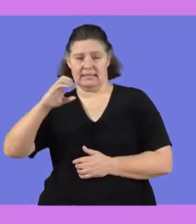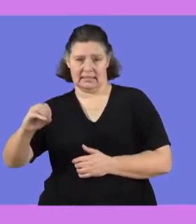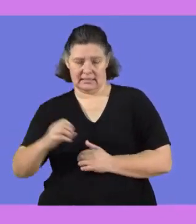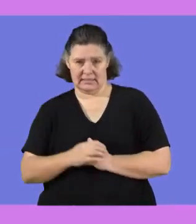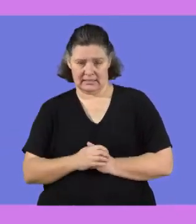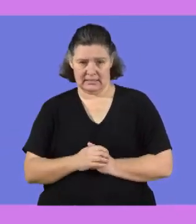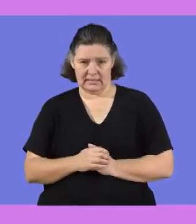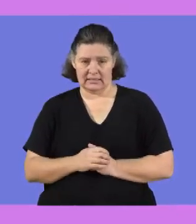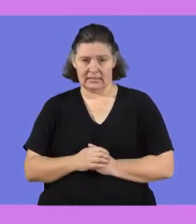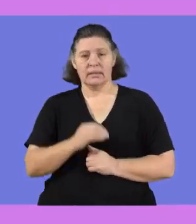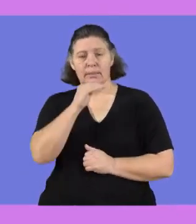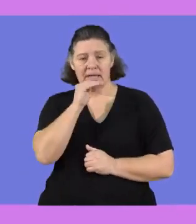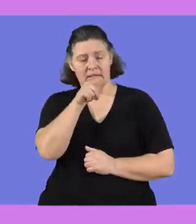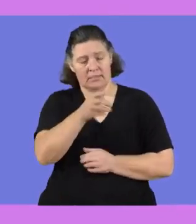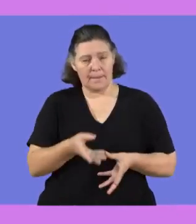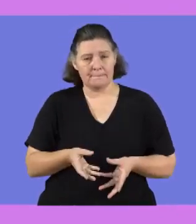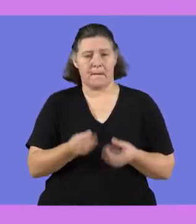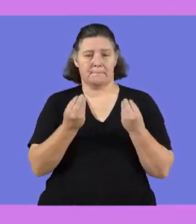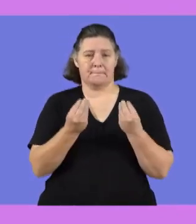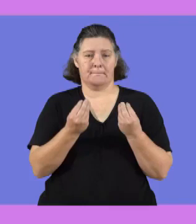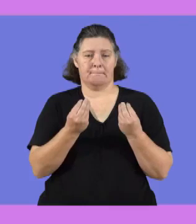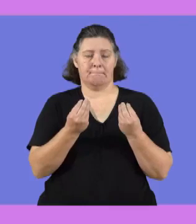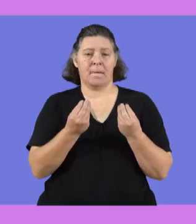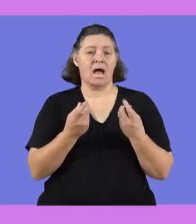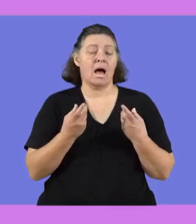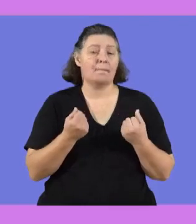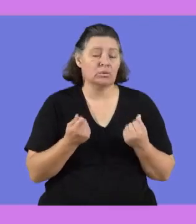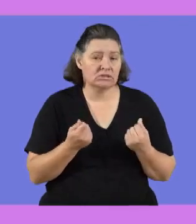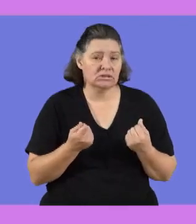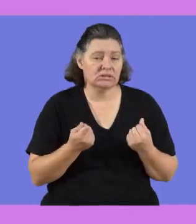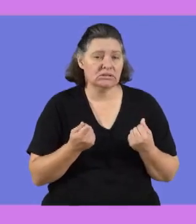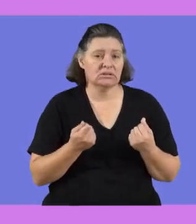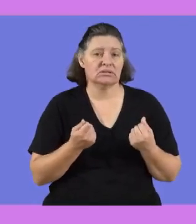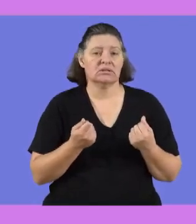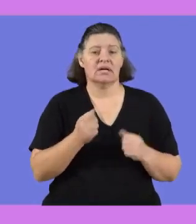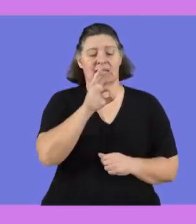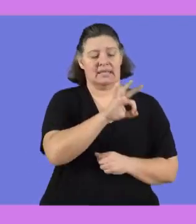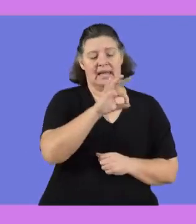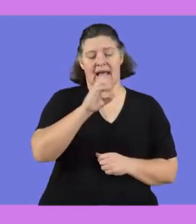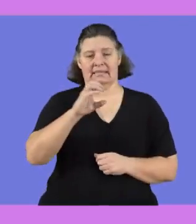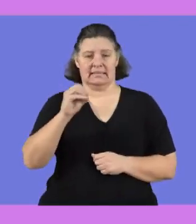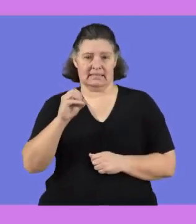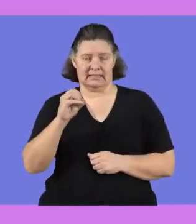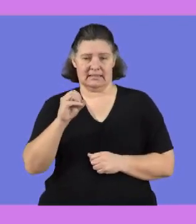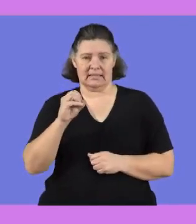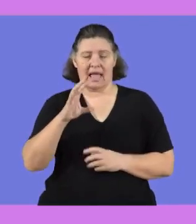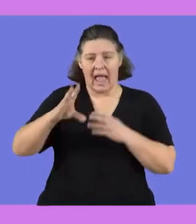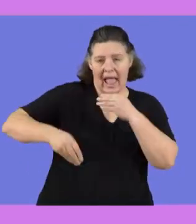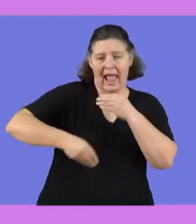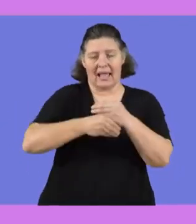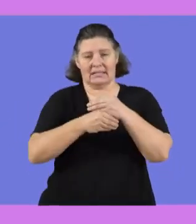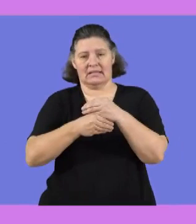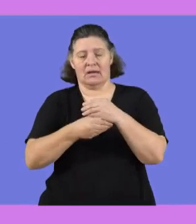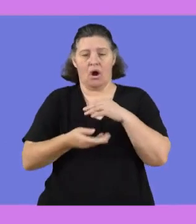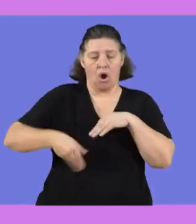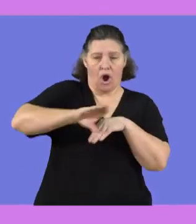300 rand. So it means she has received the amount of 300 rand